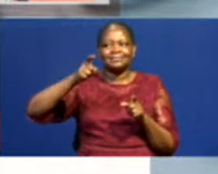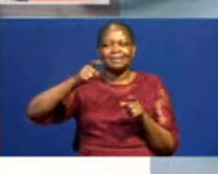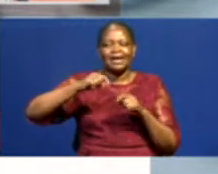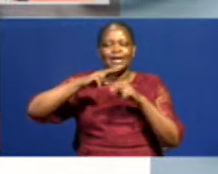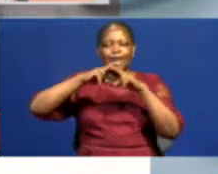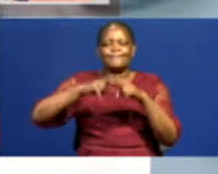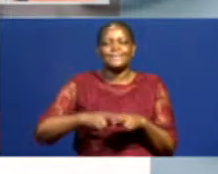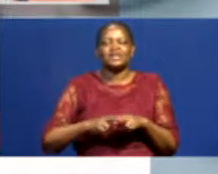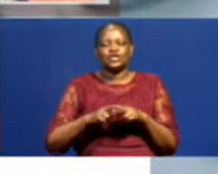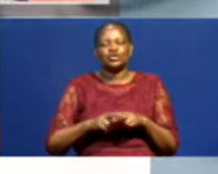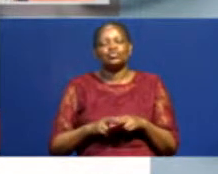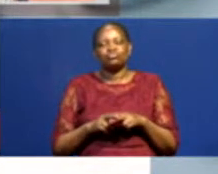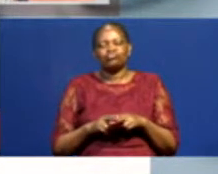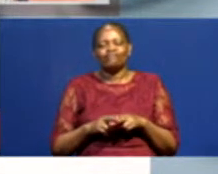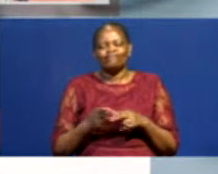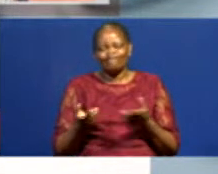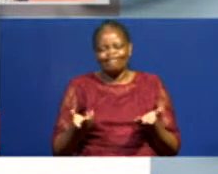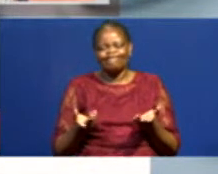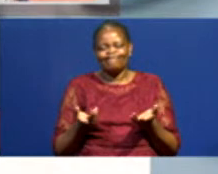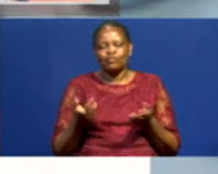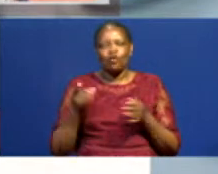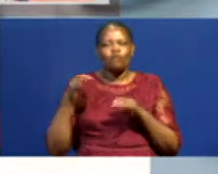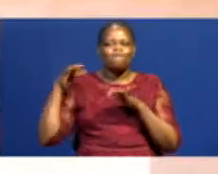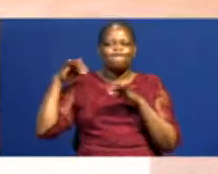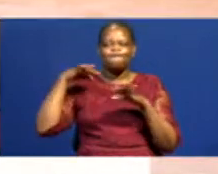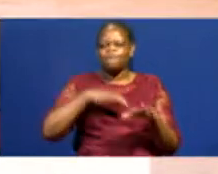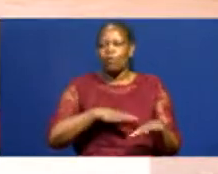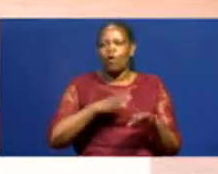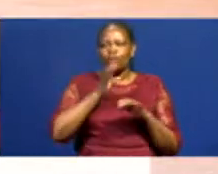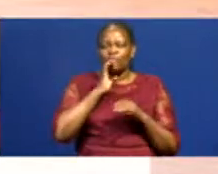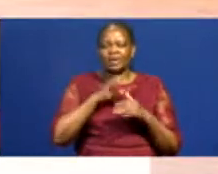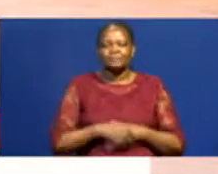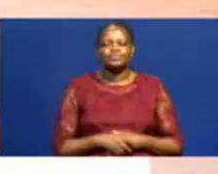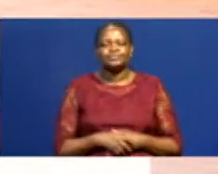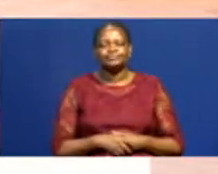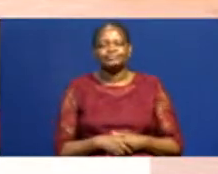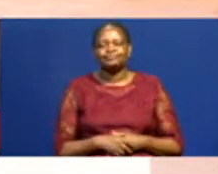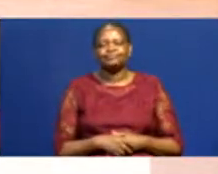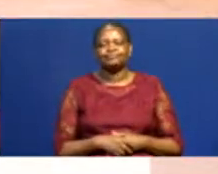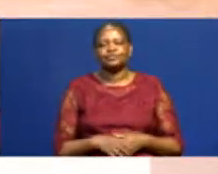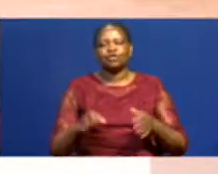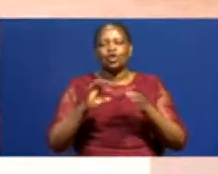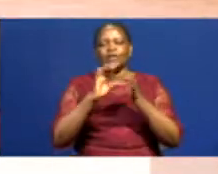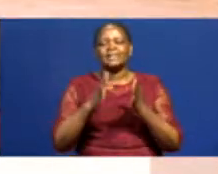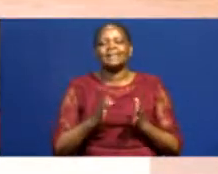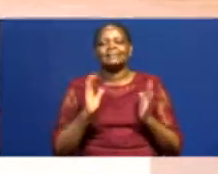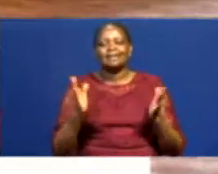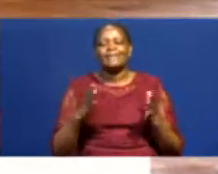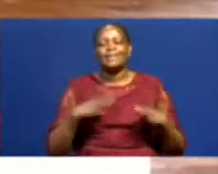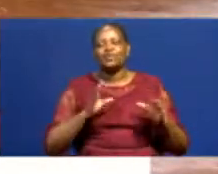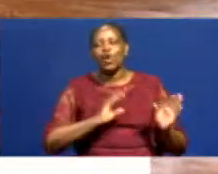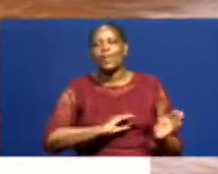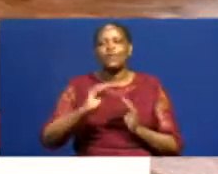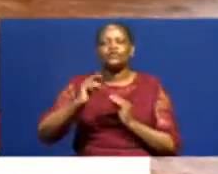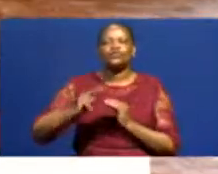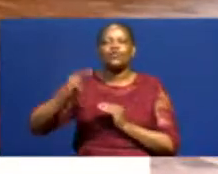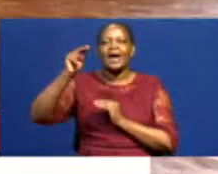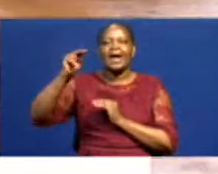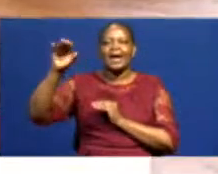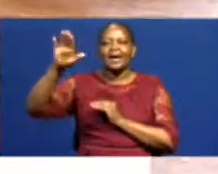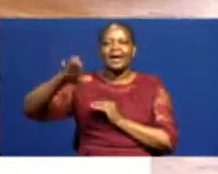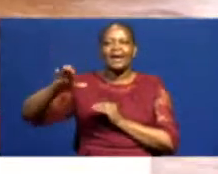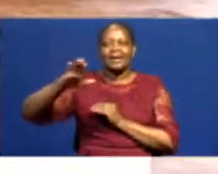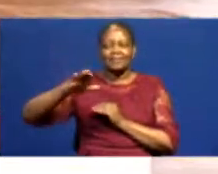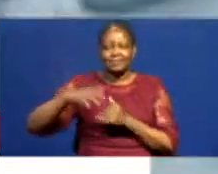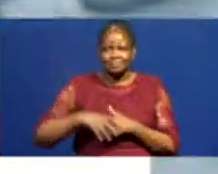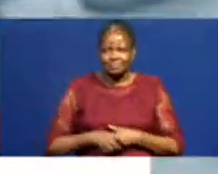depending on the flow of water from upstream. Hassan has urged residents to move to higher grounds following the havoc occasioned by